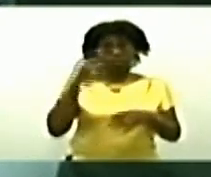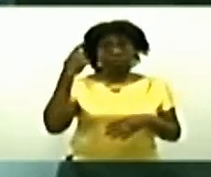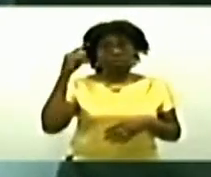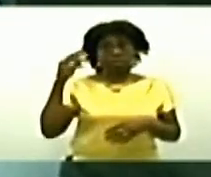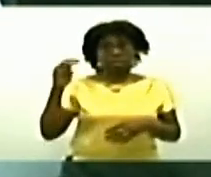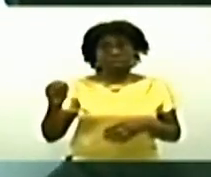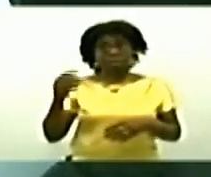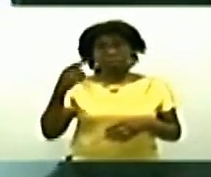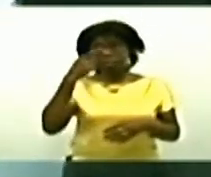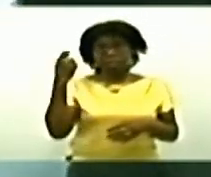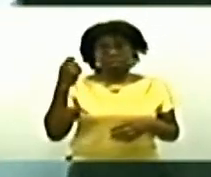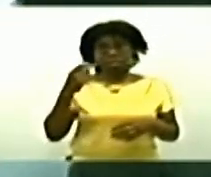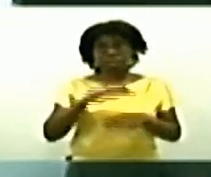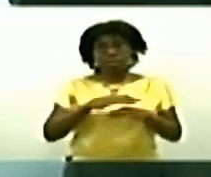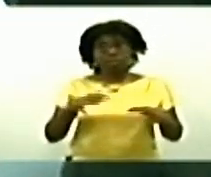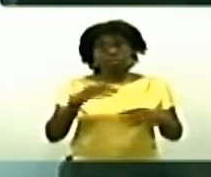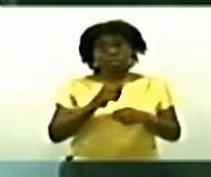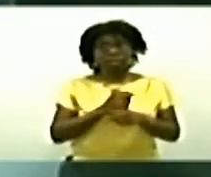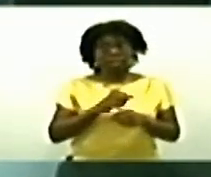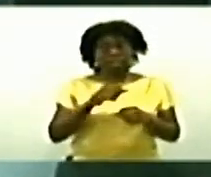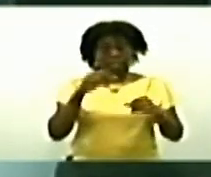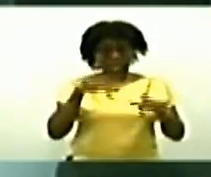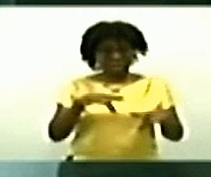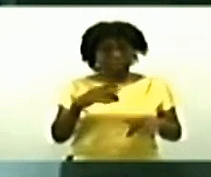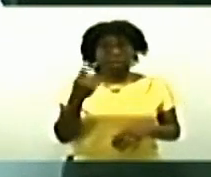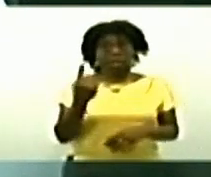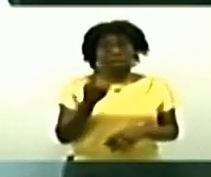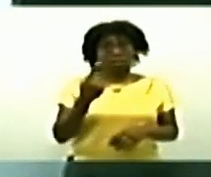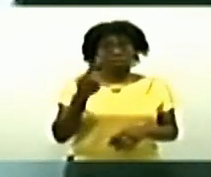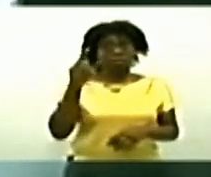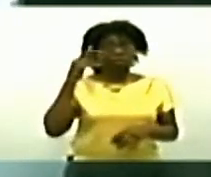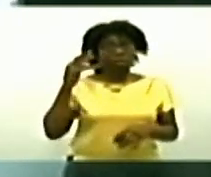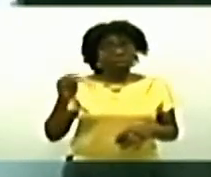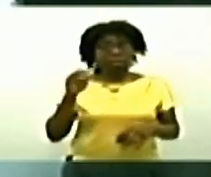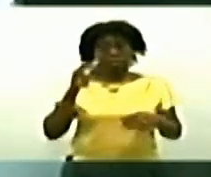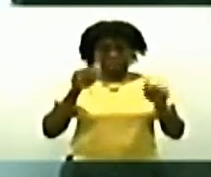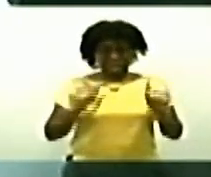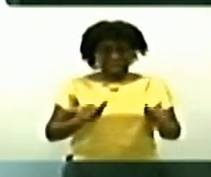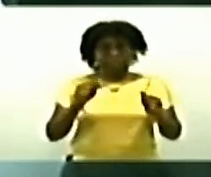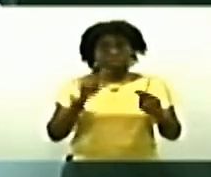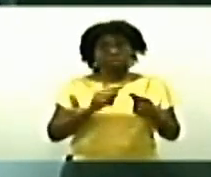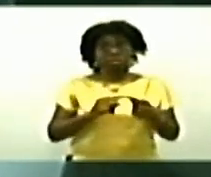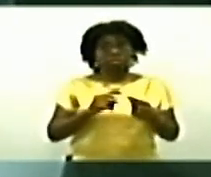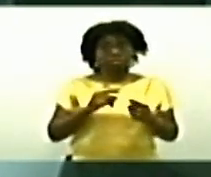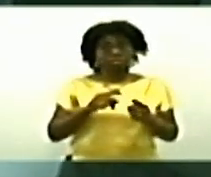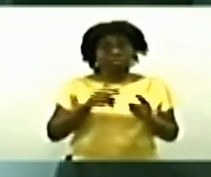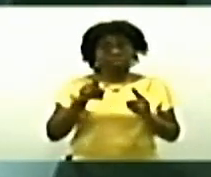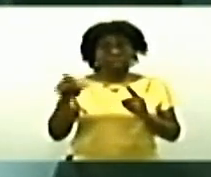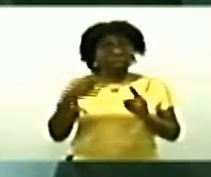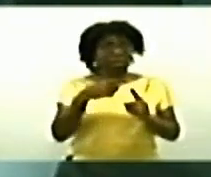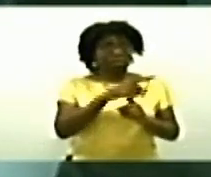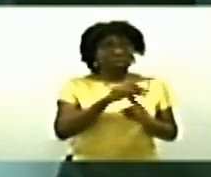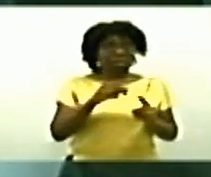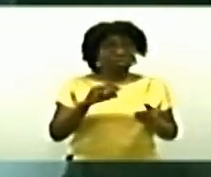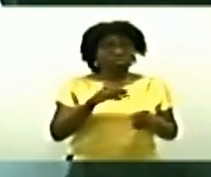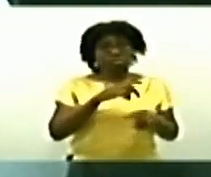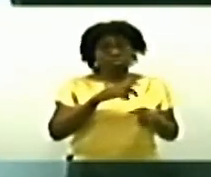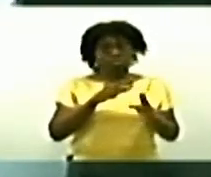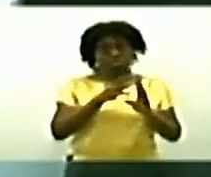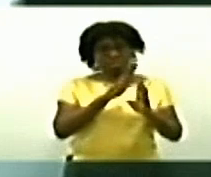because it doesn't take an examination alone for them to be able to direct traffic as efficiently.